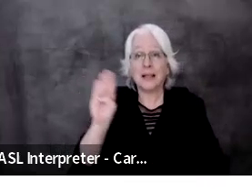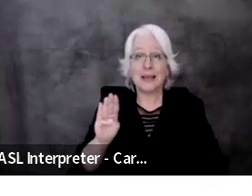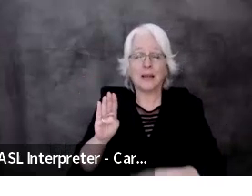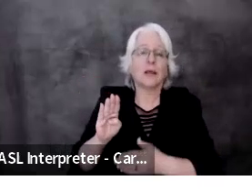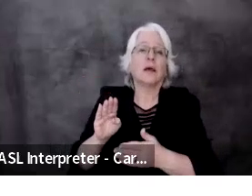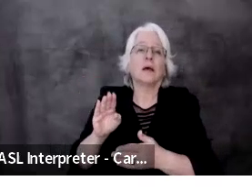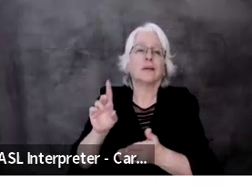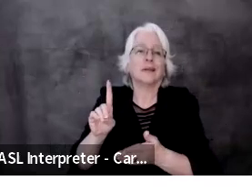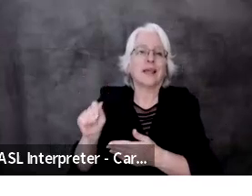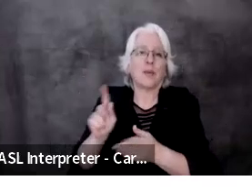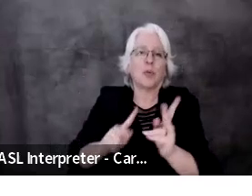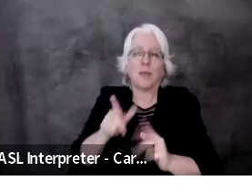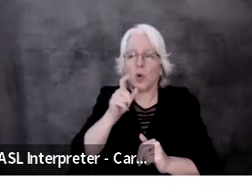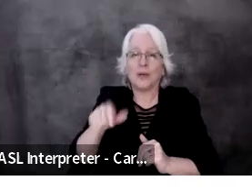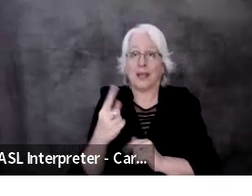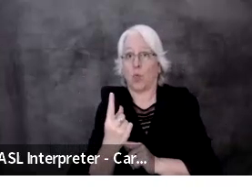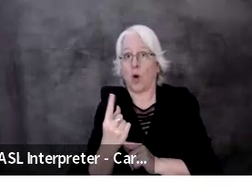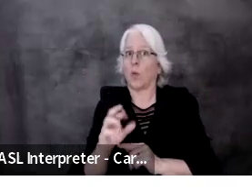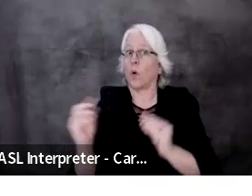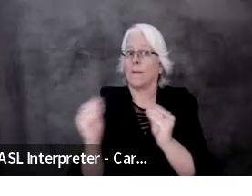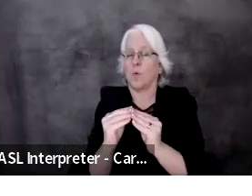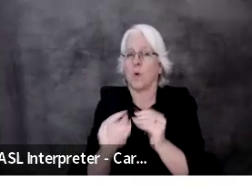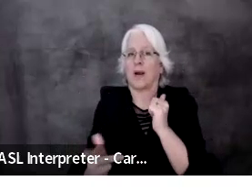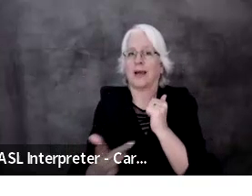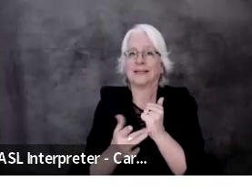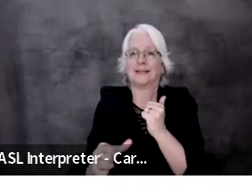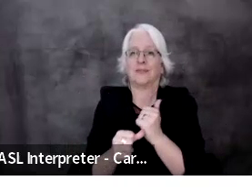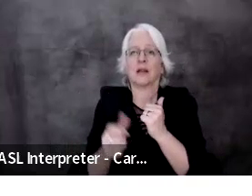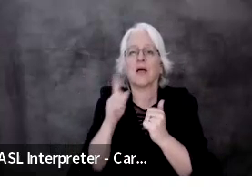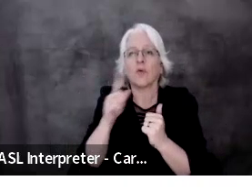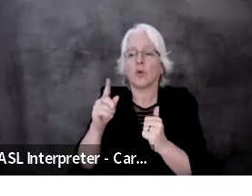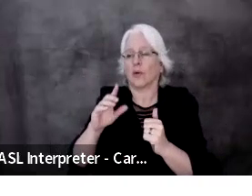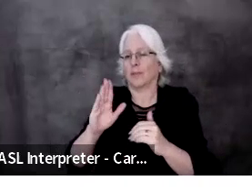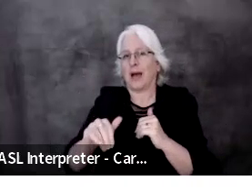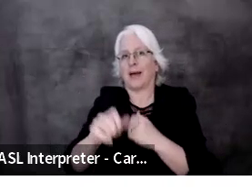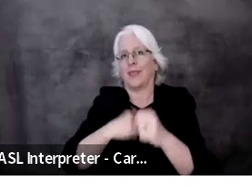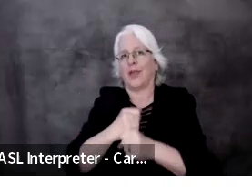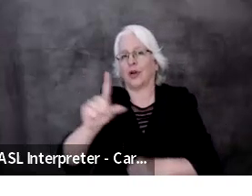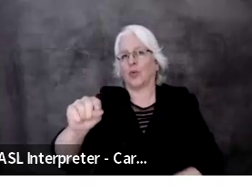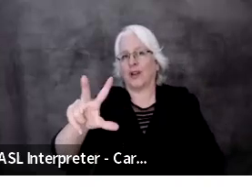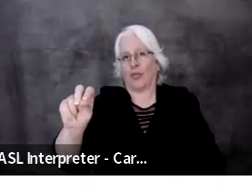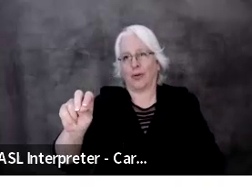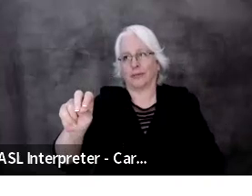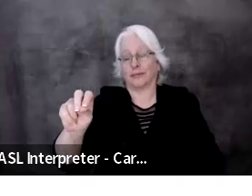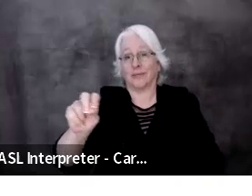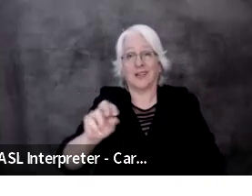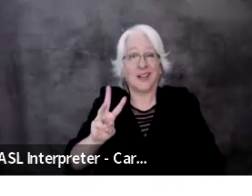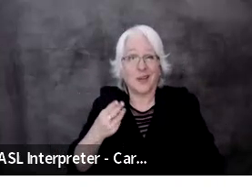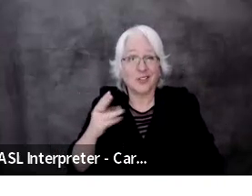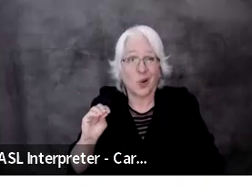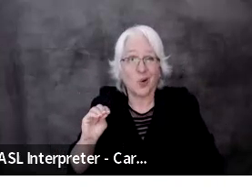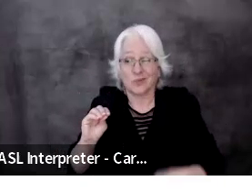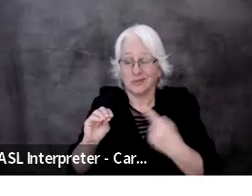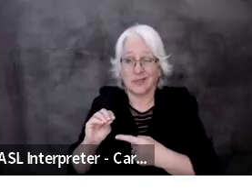will need one or more assistive technologies by 2030. However, the WHO, World Health